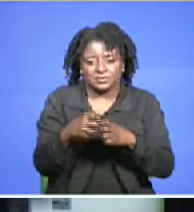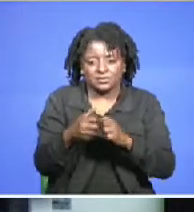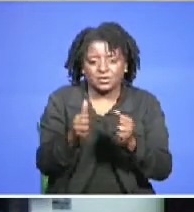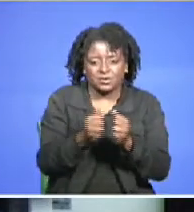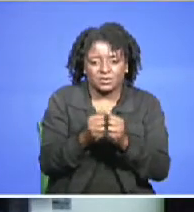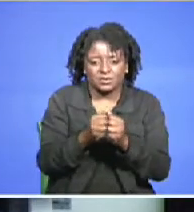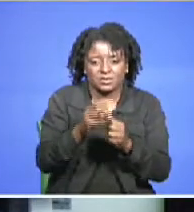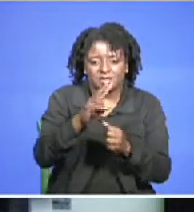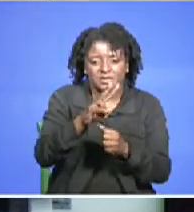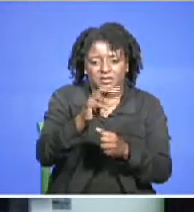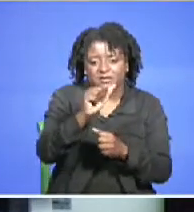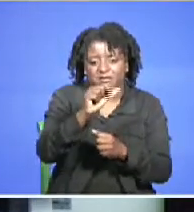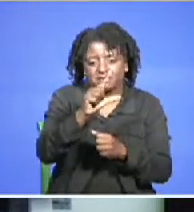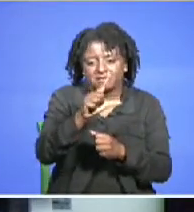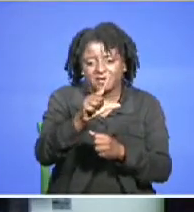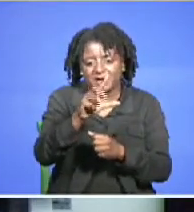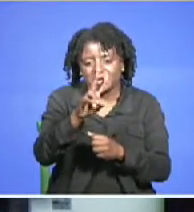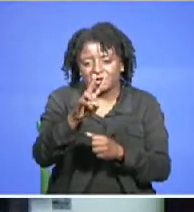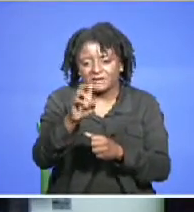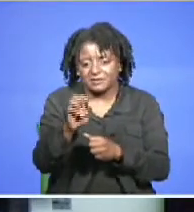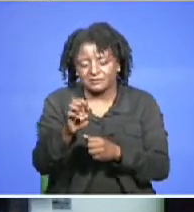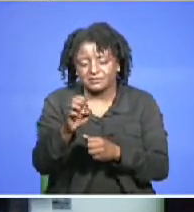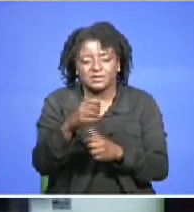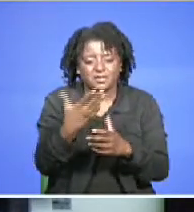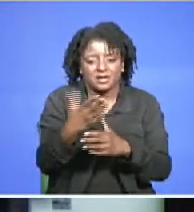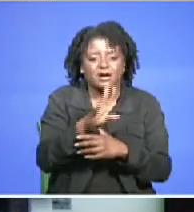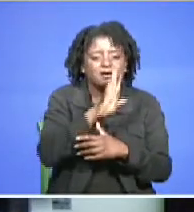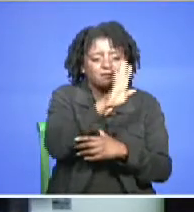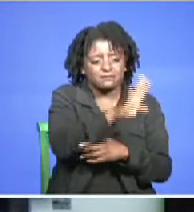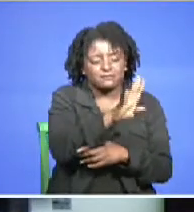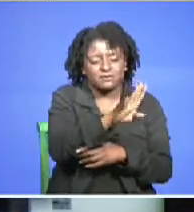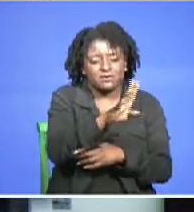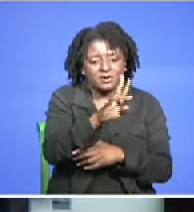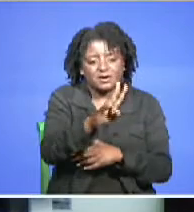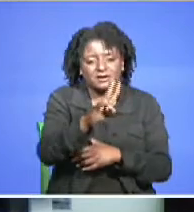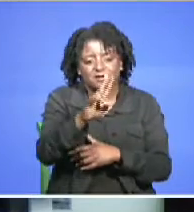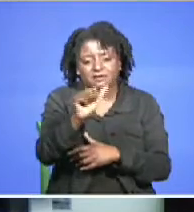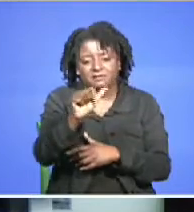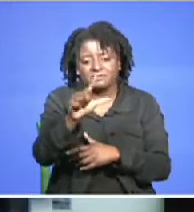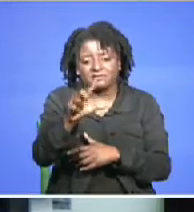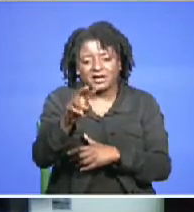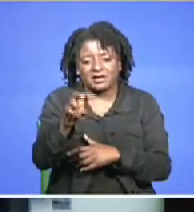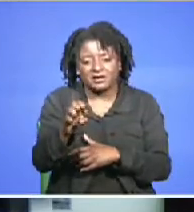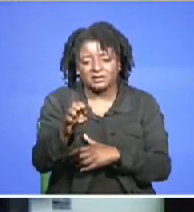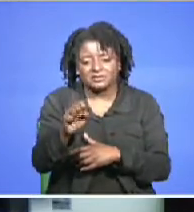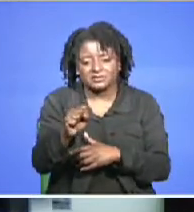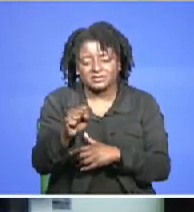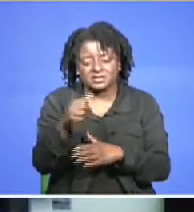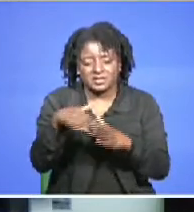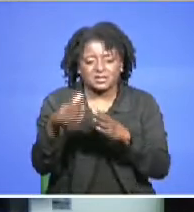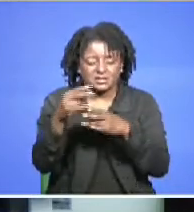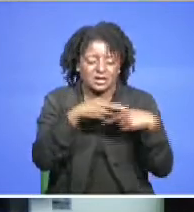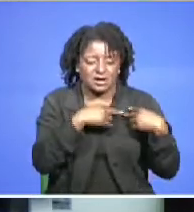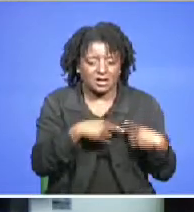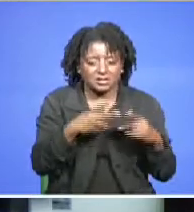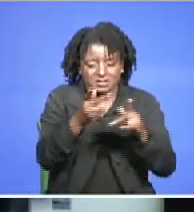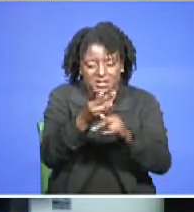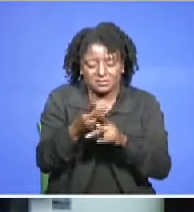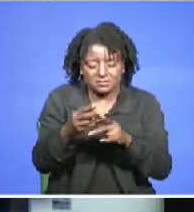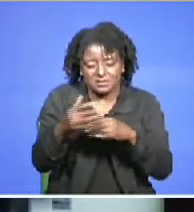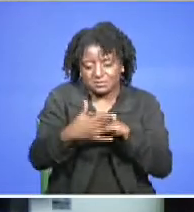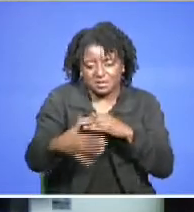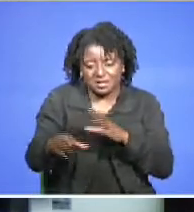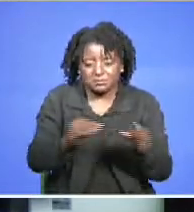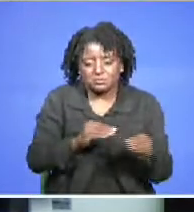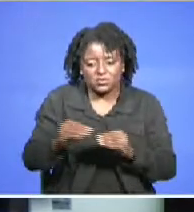with the valves in the heart. There are 4 valves inside the heart that keep the blood flowing in the right direction. Some of them can get narrow